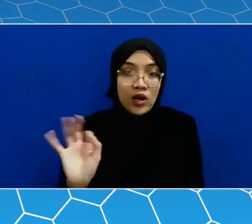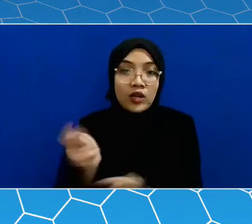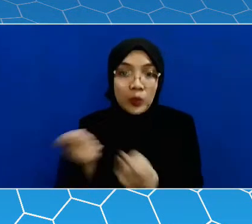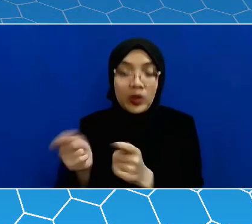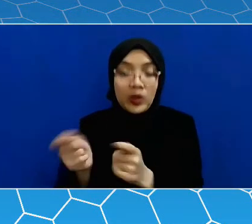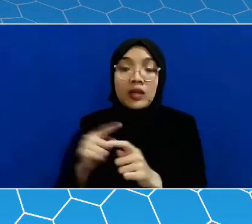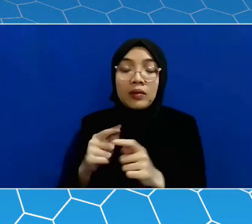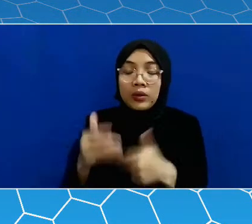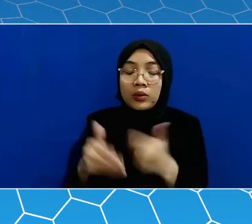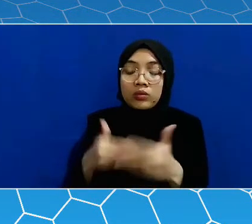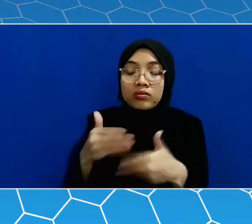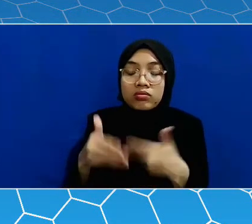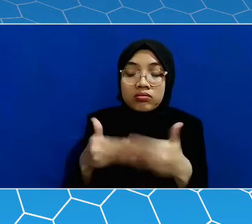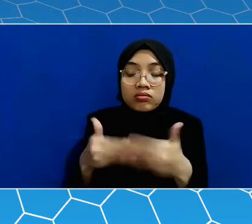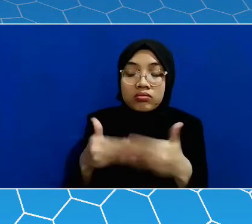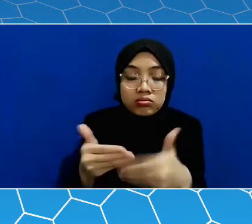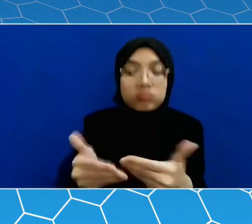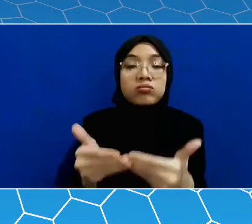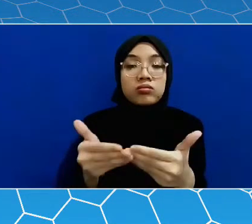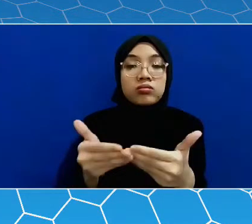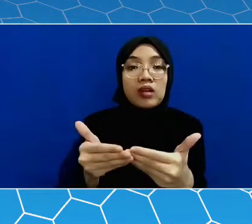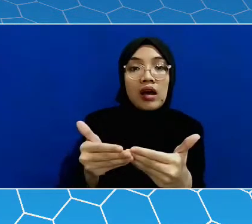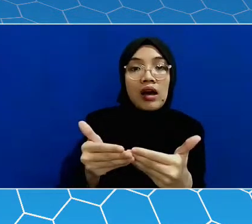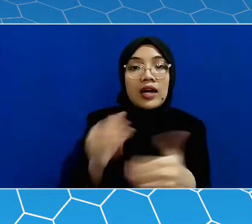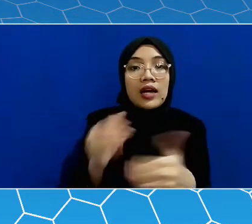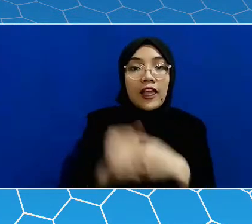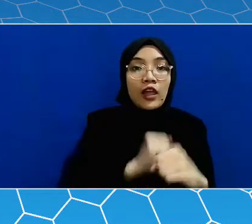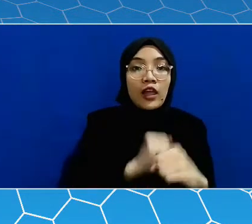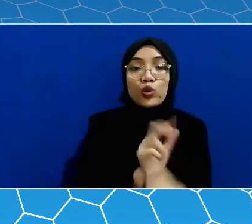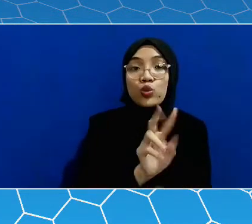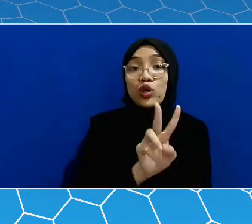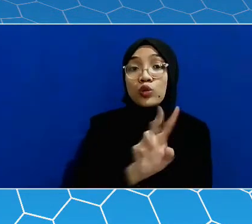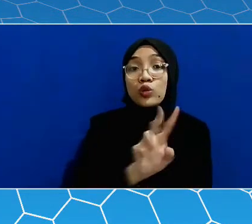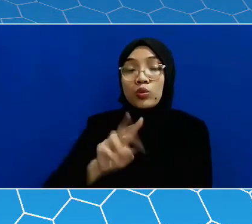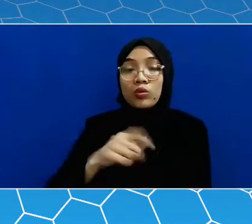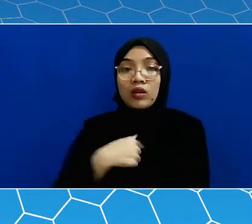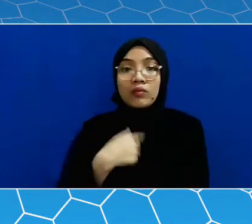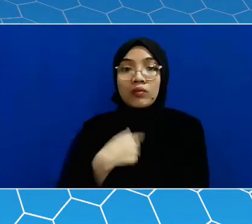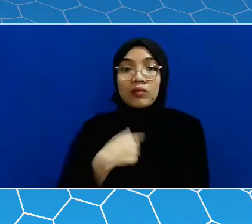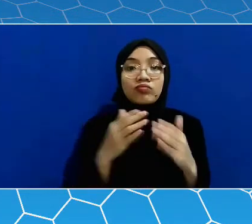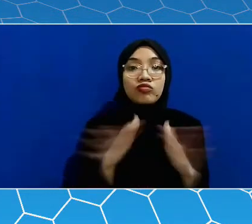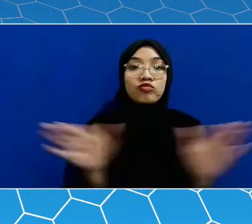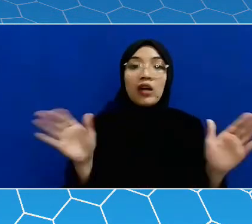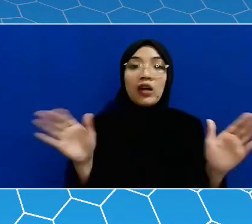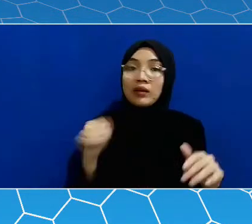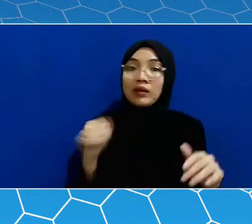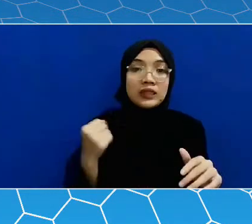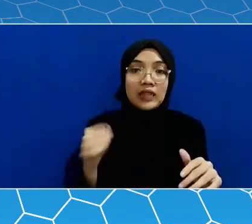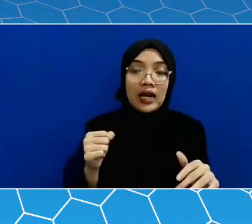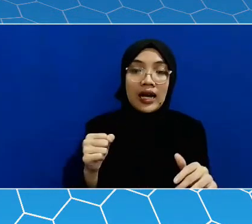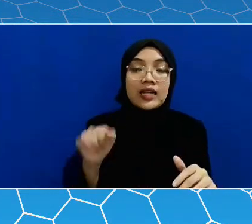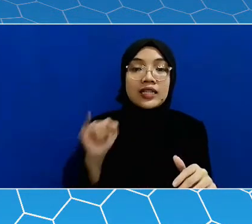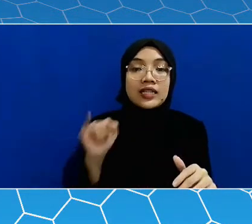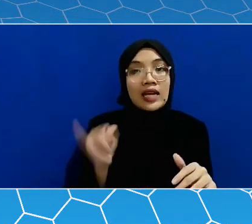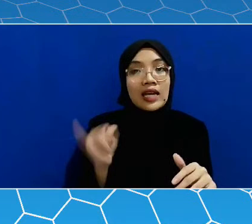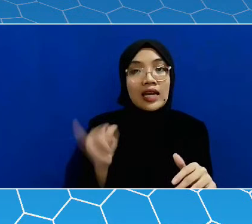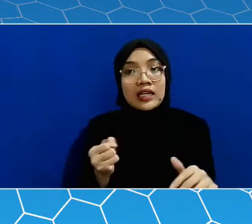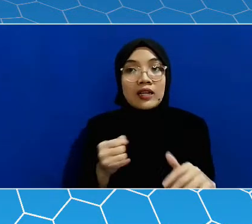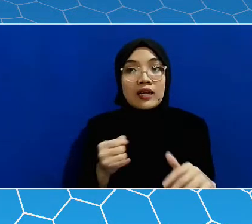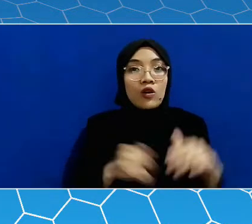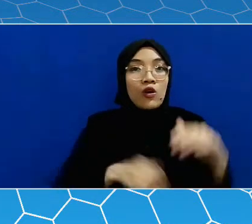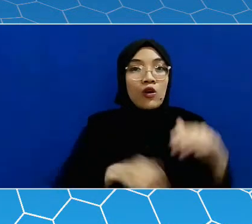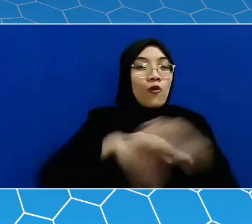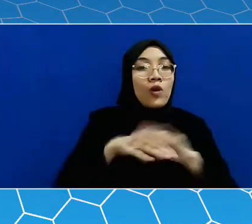first in 2020, we were not able to open the service. Basically, 6 months total shutdown of the clinics and everything, because I think